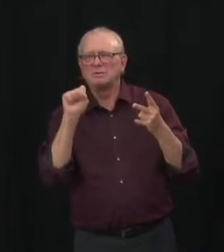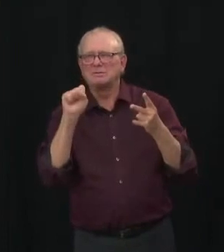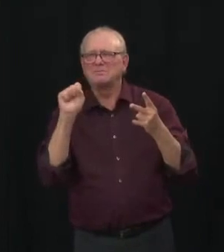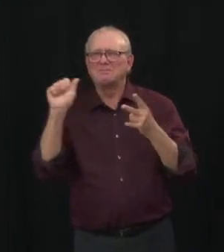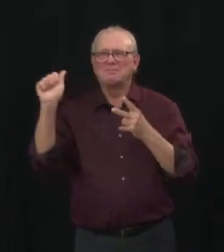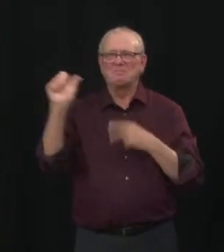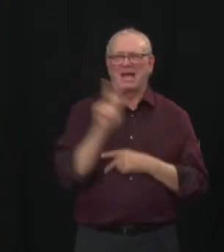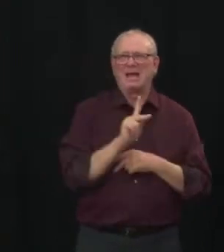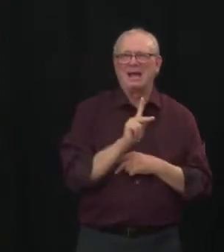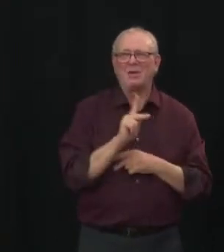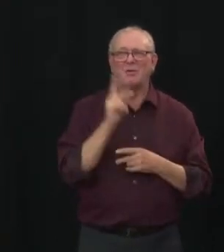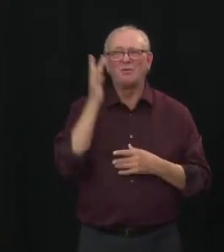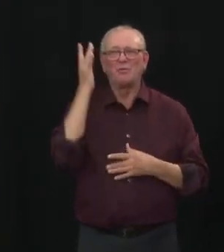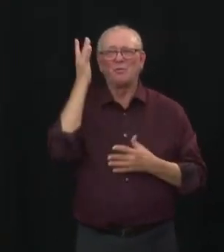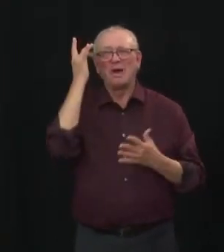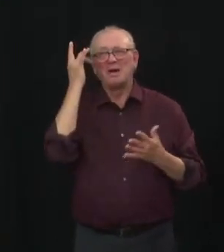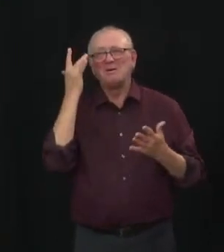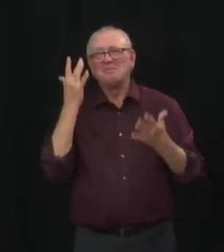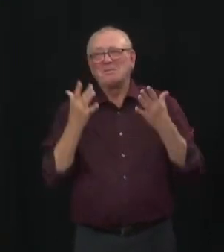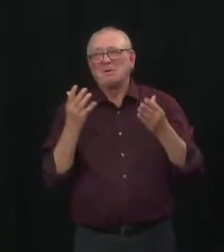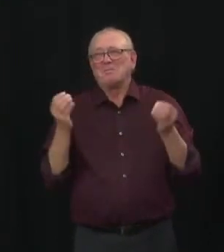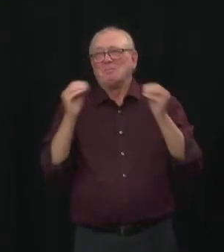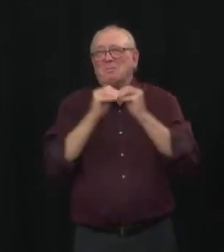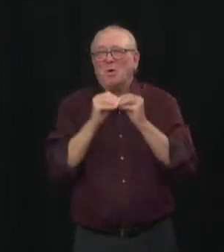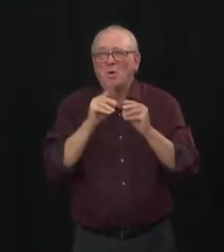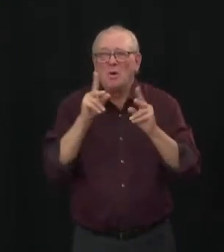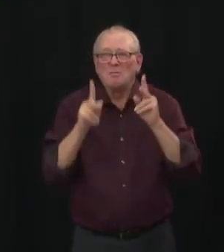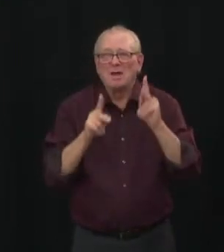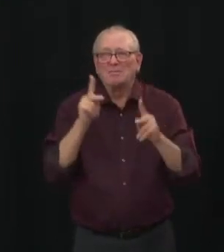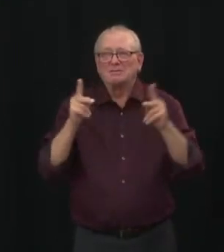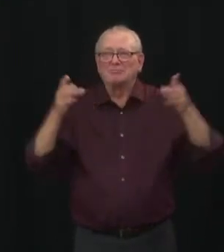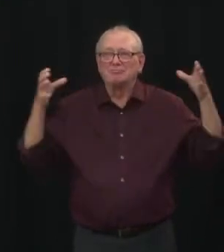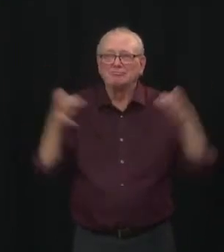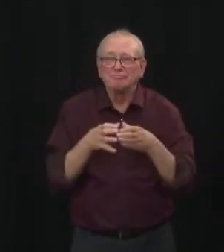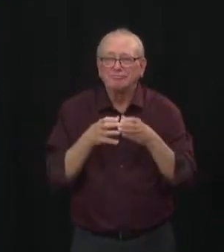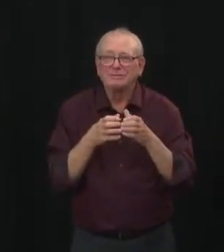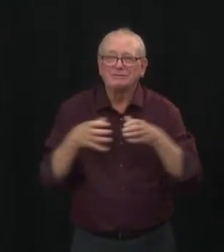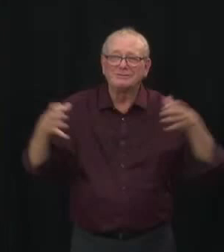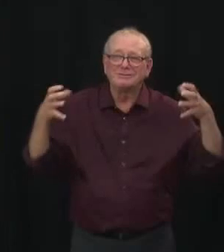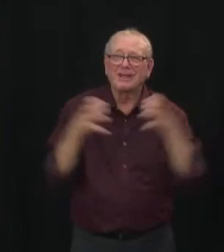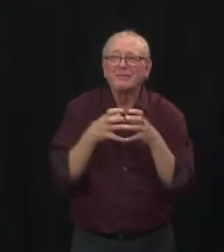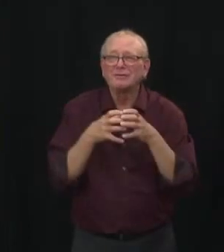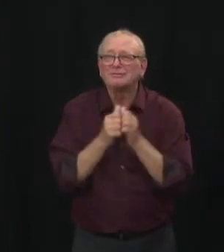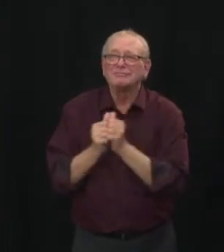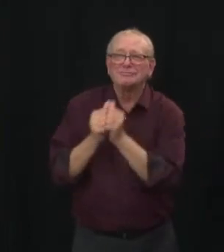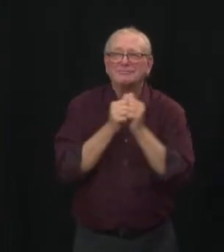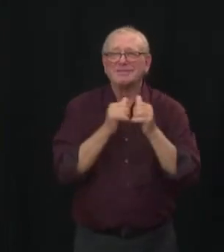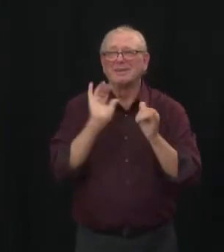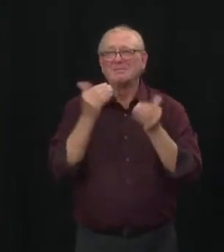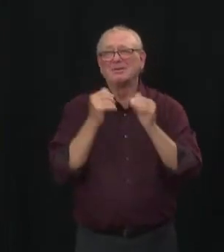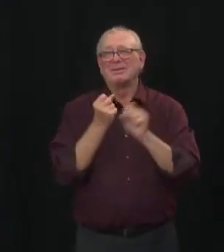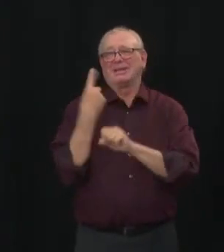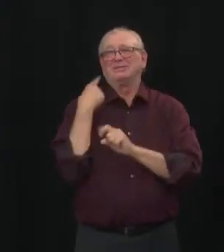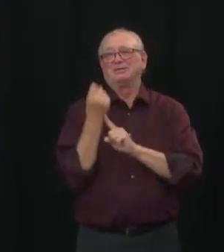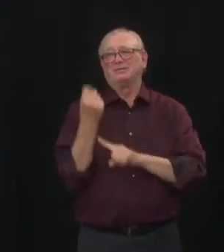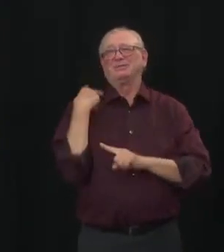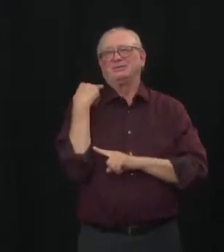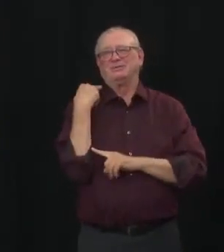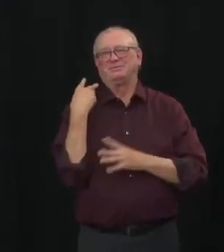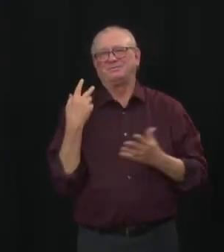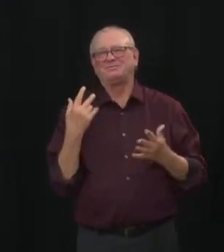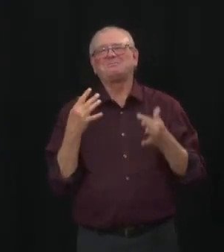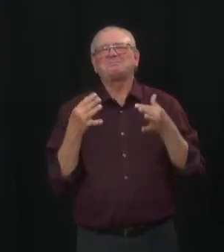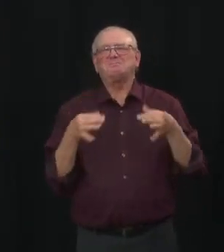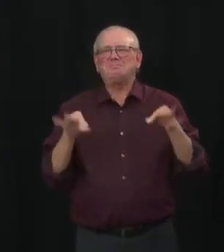time together. And it's a reminder that these kinds of precautions that we're taking that help keep us safe